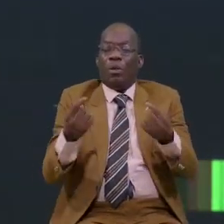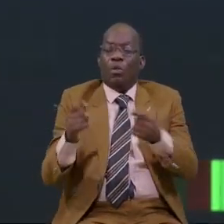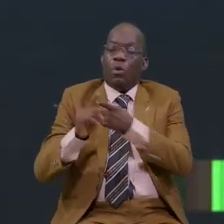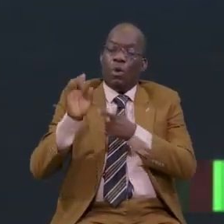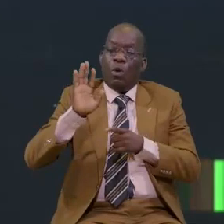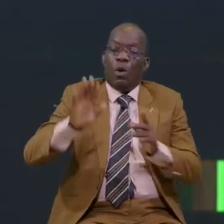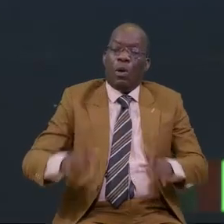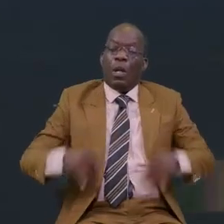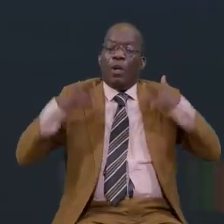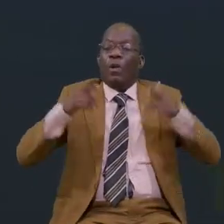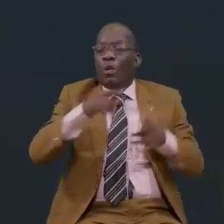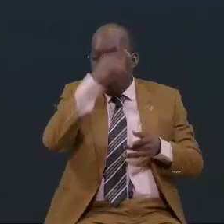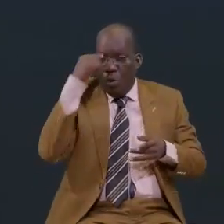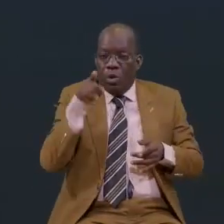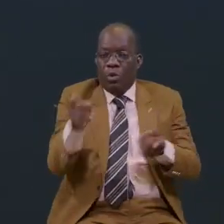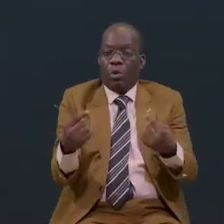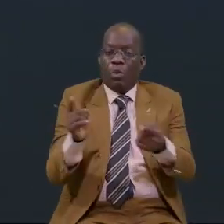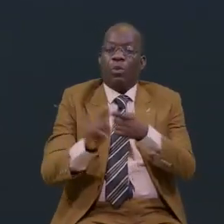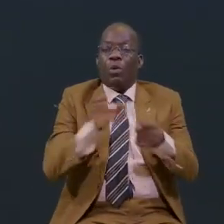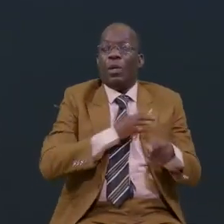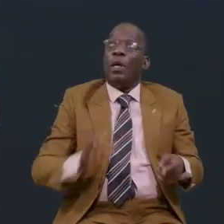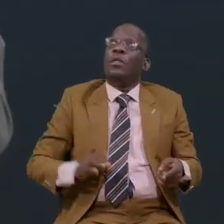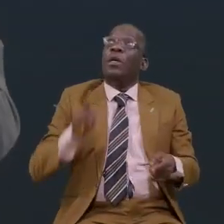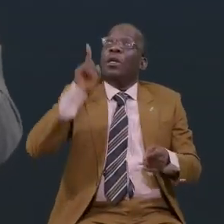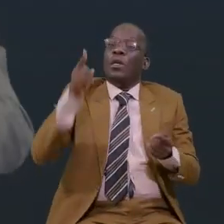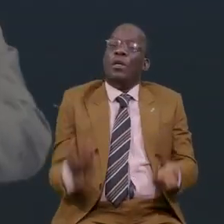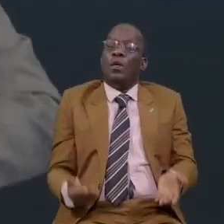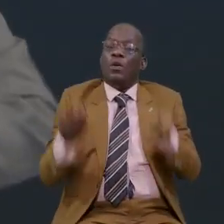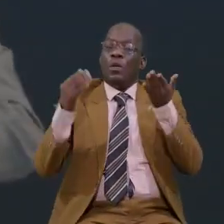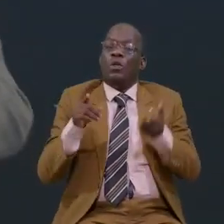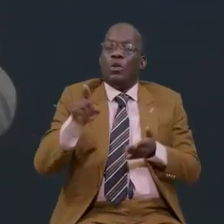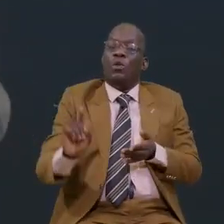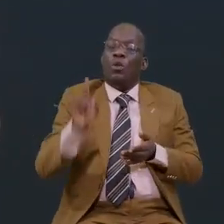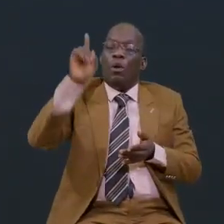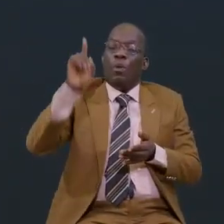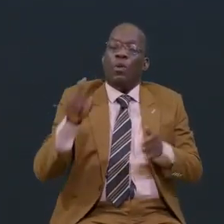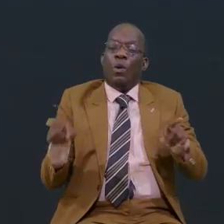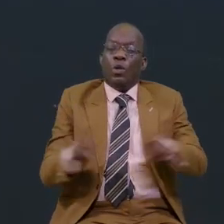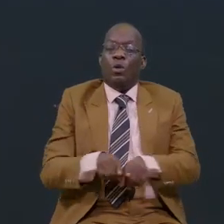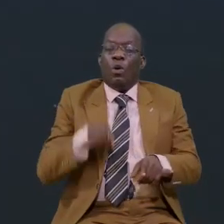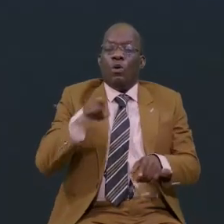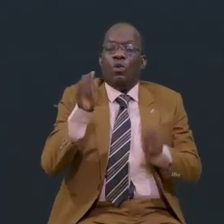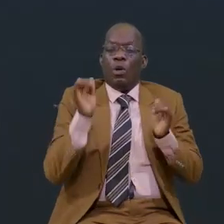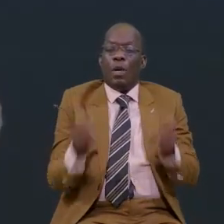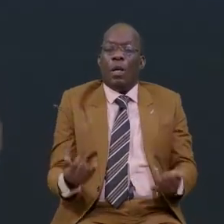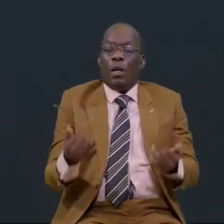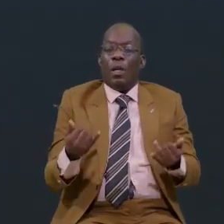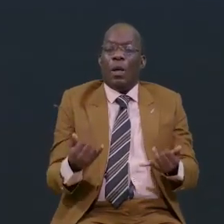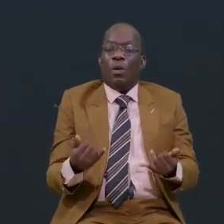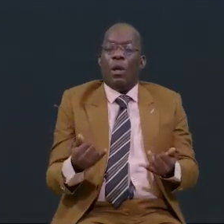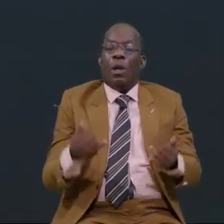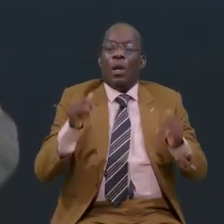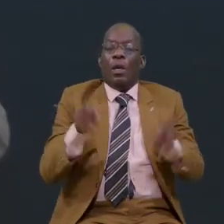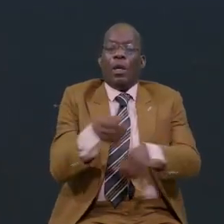into Christ, he raises you up so that you can now inherit the throne